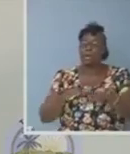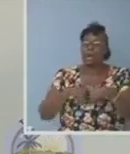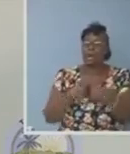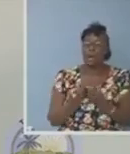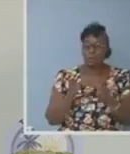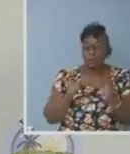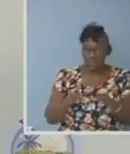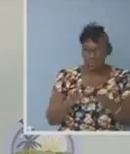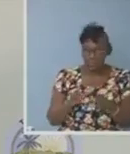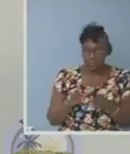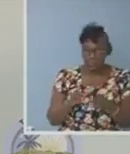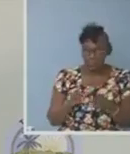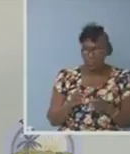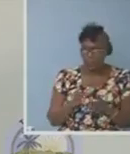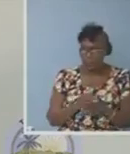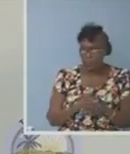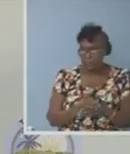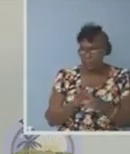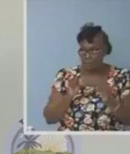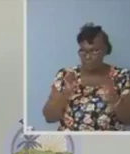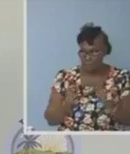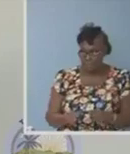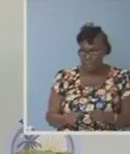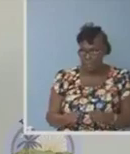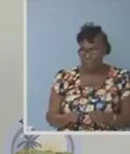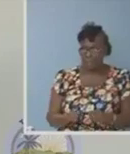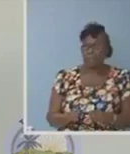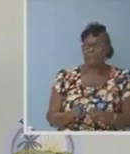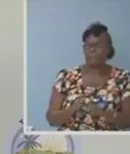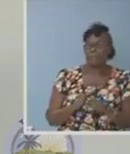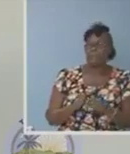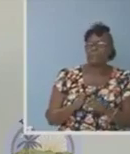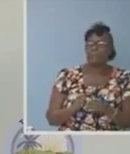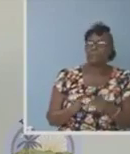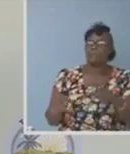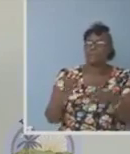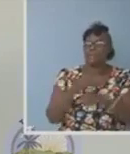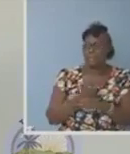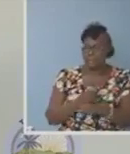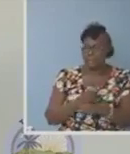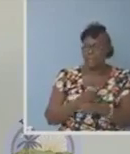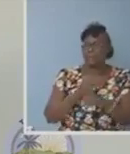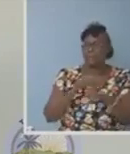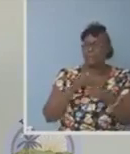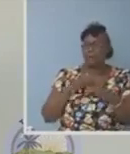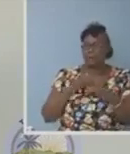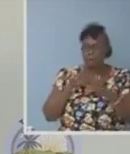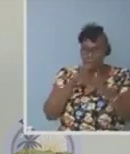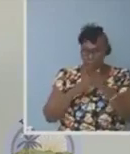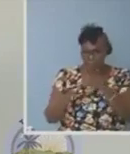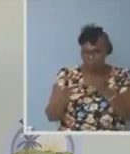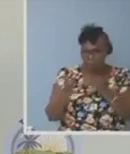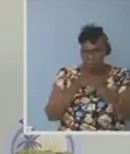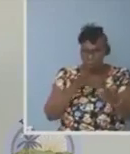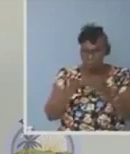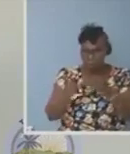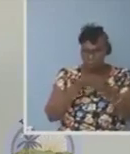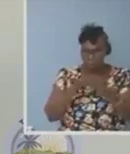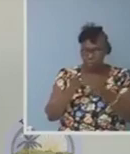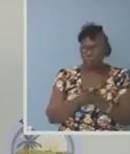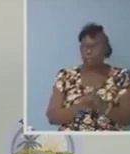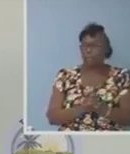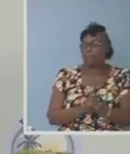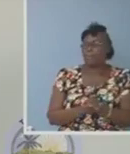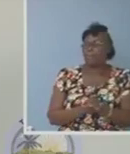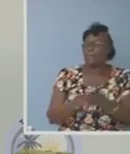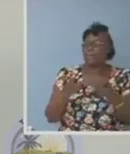we managed it. So we are communicating every day with our partners internally, and at the same time, we are communicating what steps are being